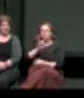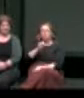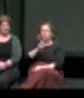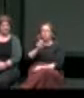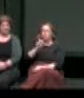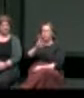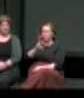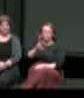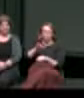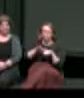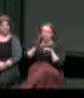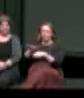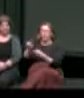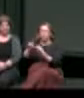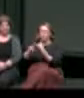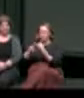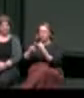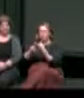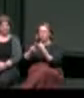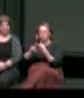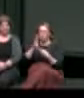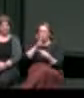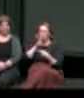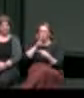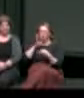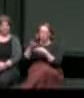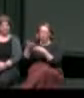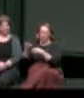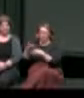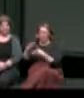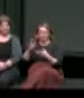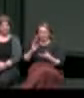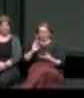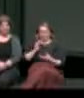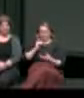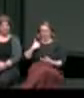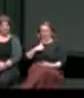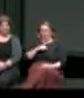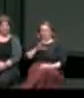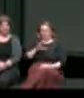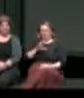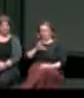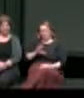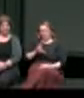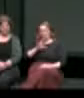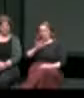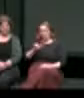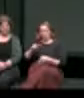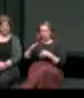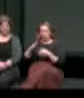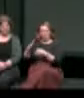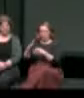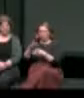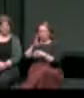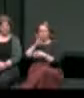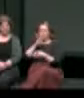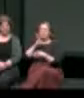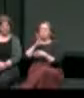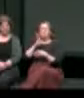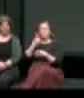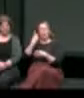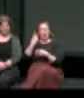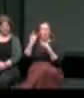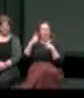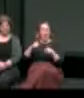receiving waterways. In this case, it's the Cuyahoga River. And one of our overflow locations happens to be right by Front Street